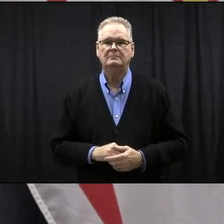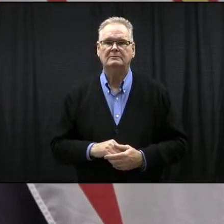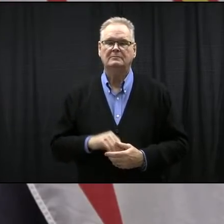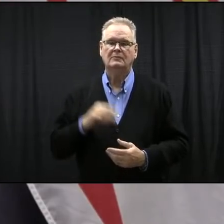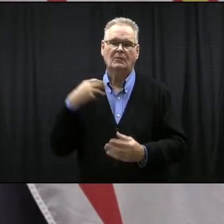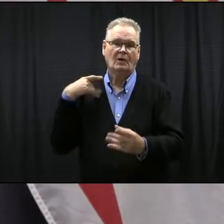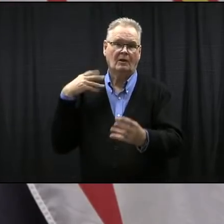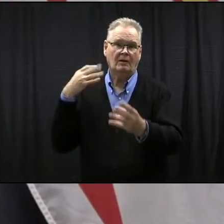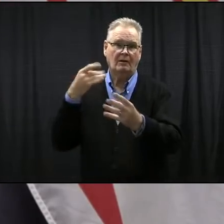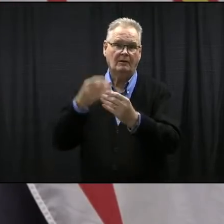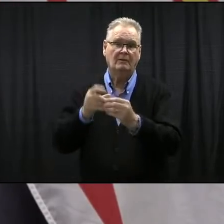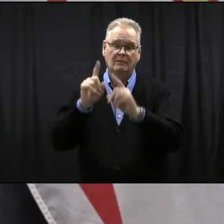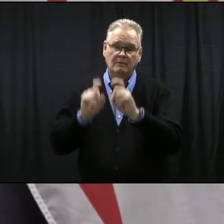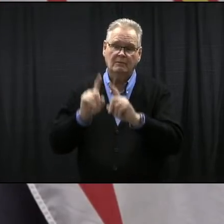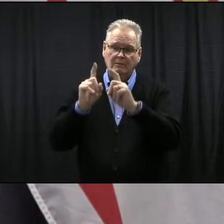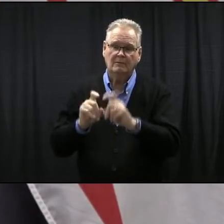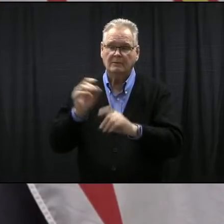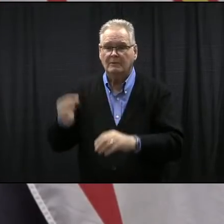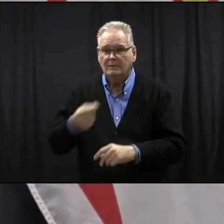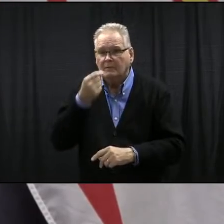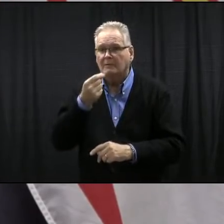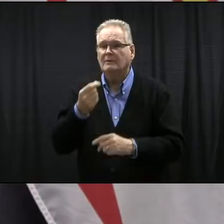283,985 tests have been completed to date.